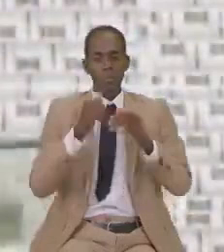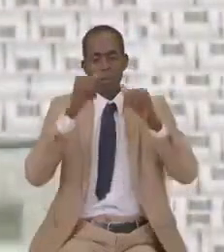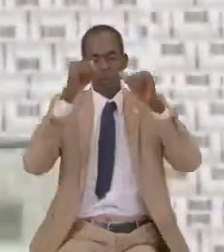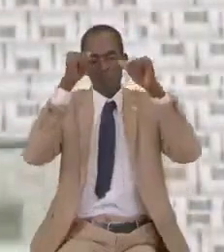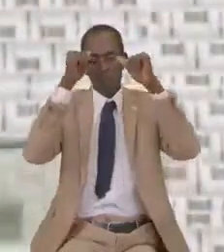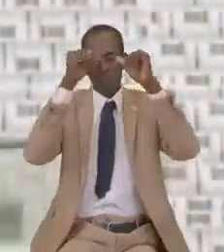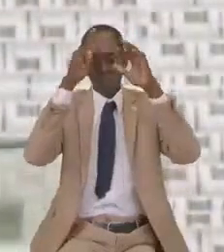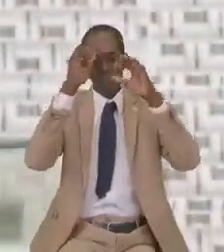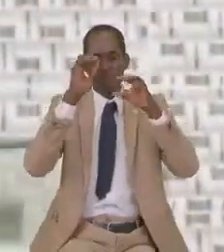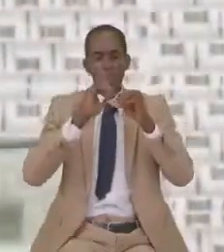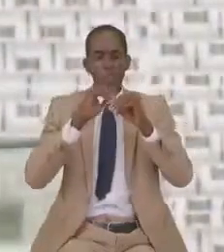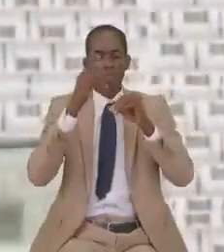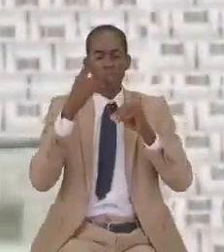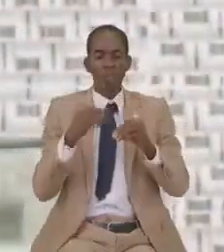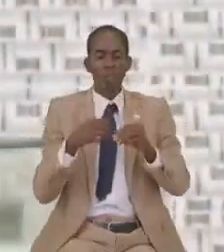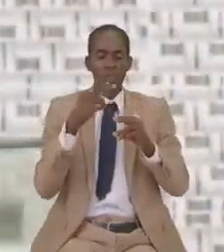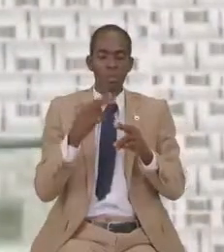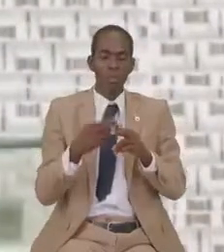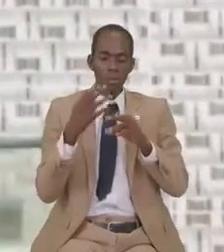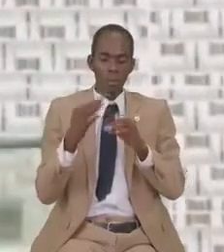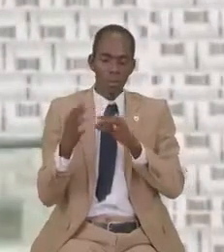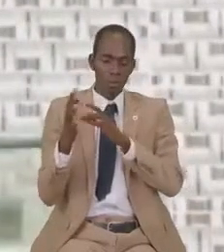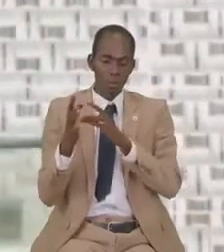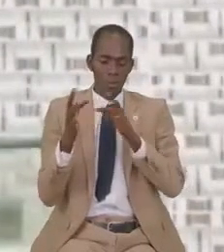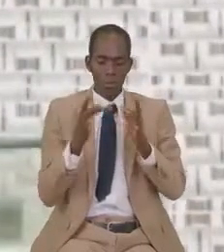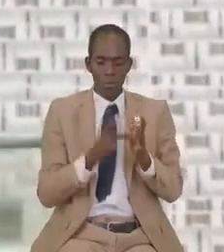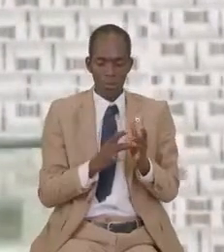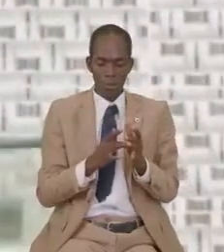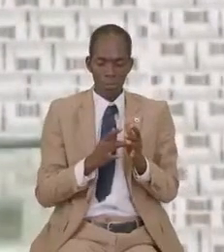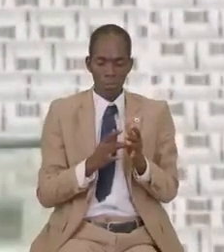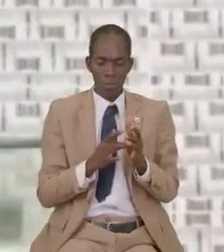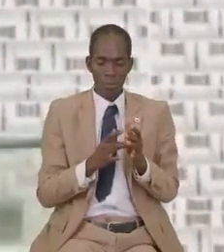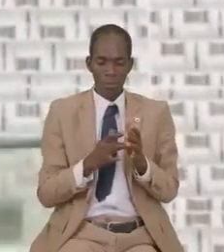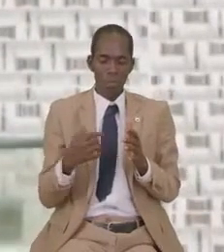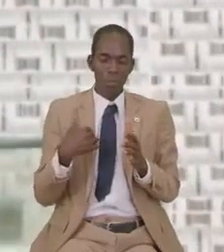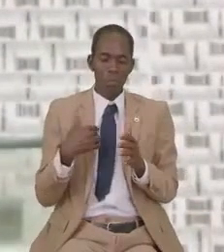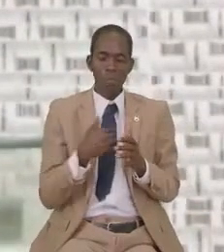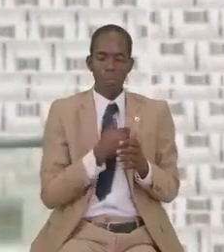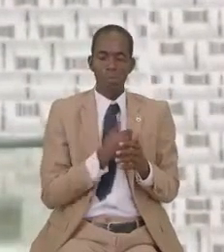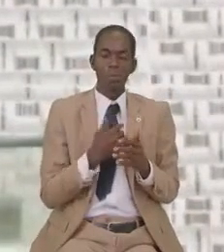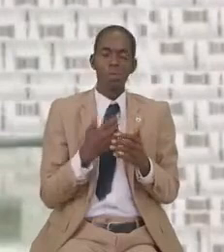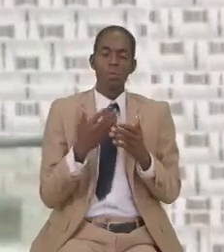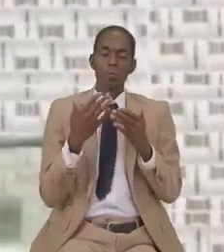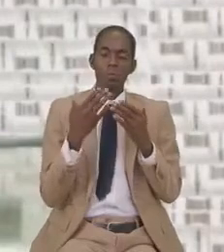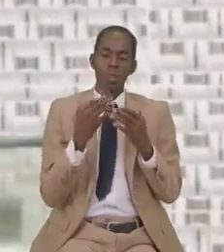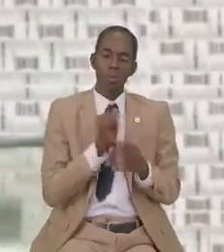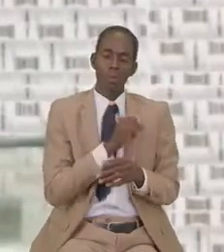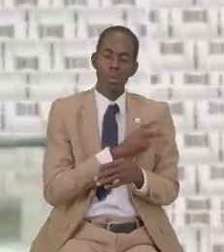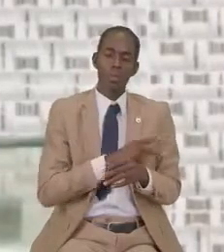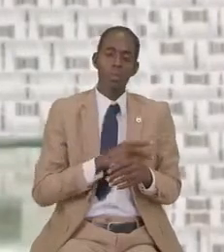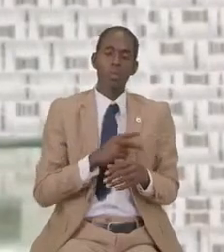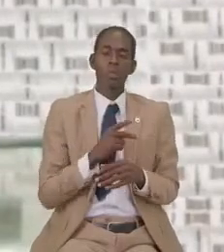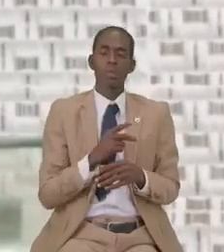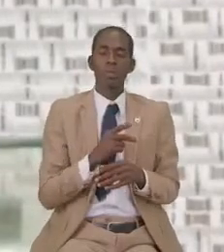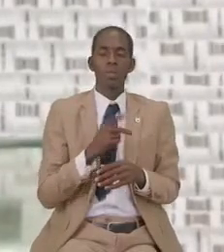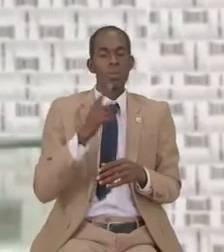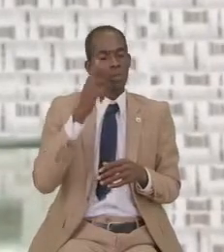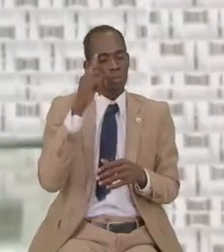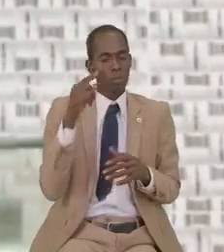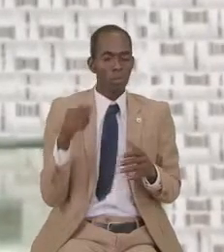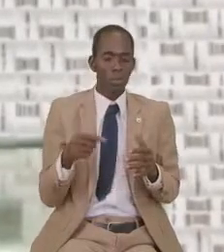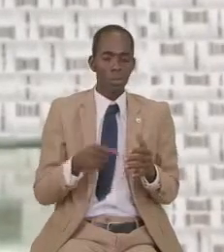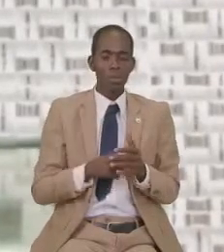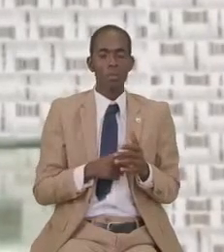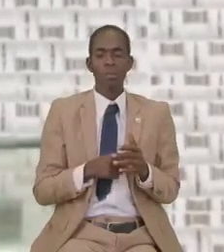Father, in the name of Jesus, we are grateful, Lord, for this expository